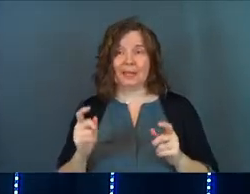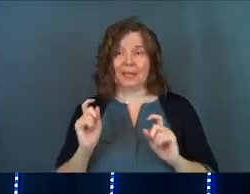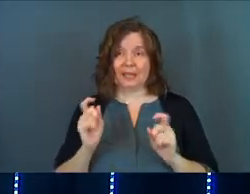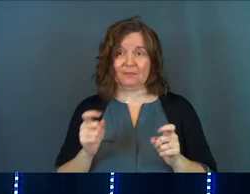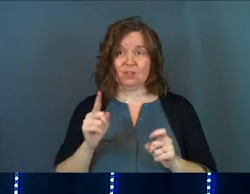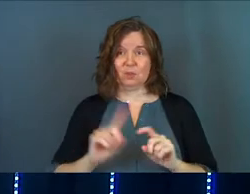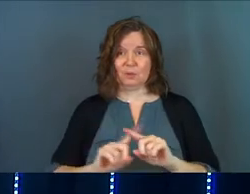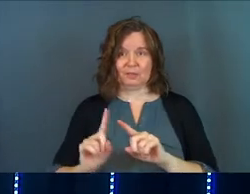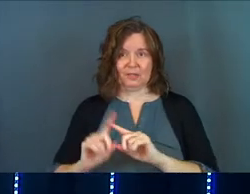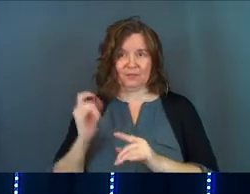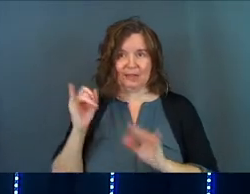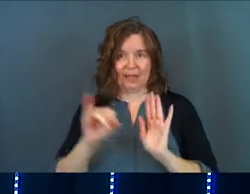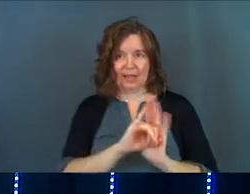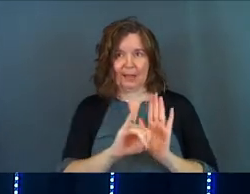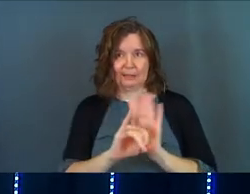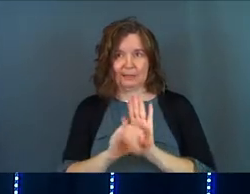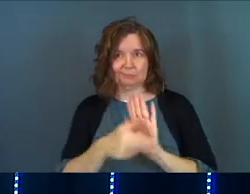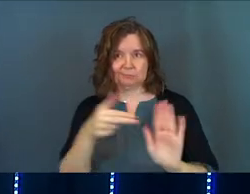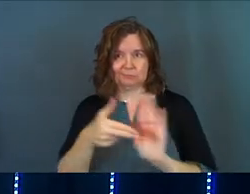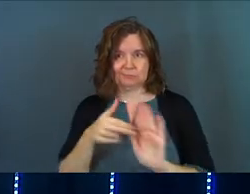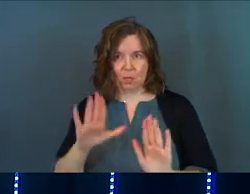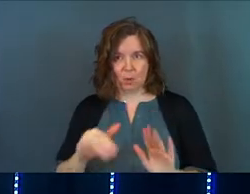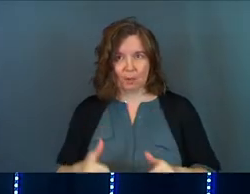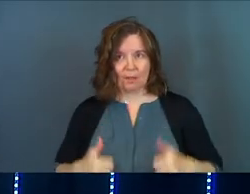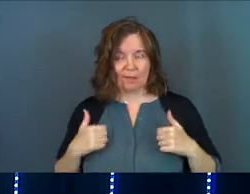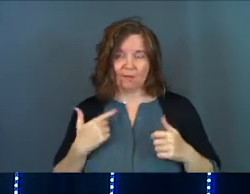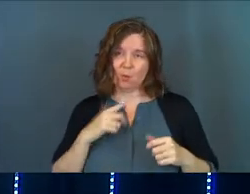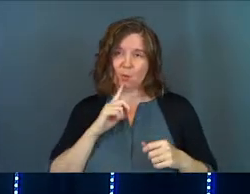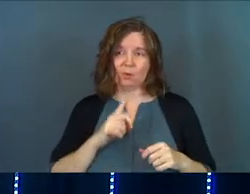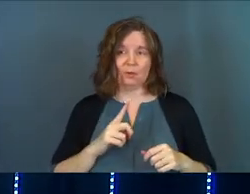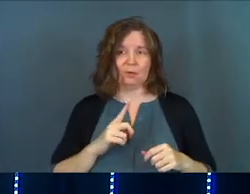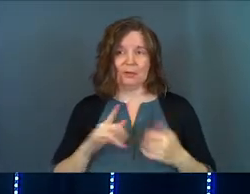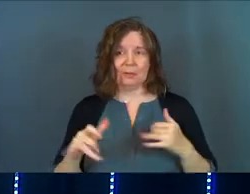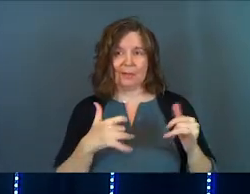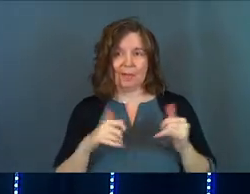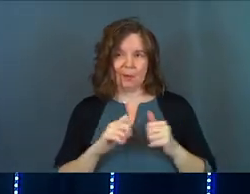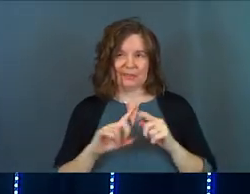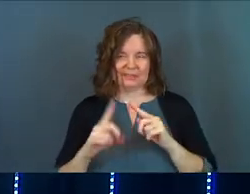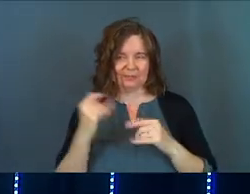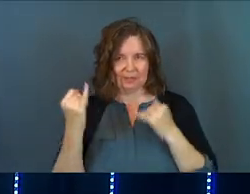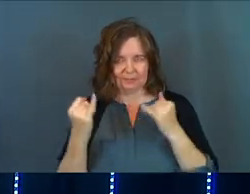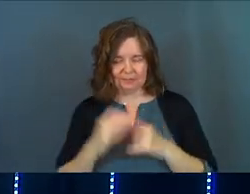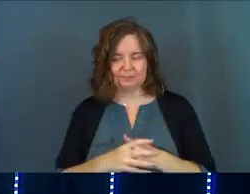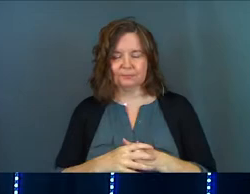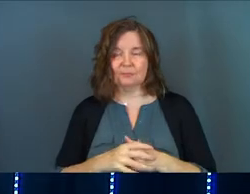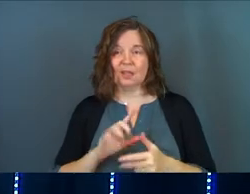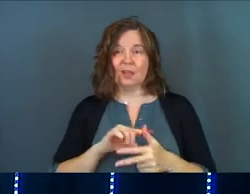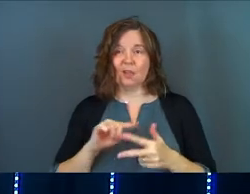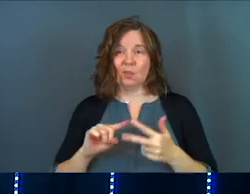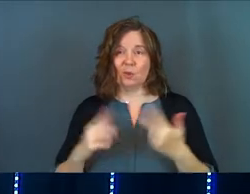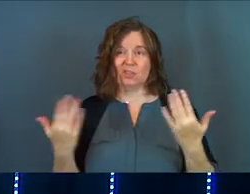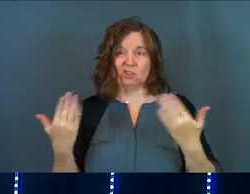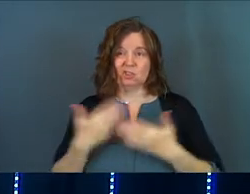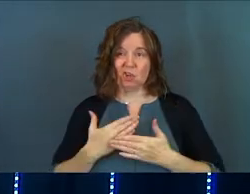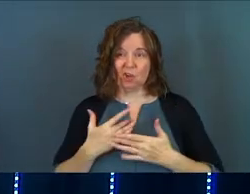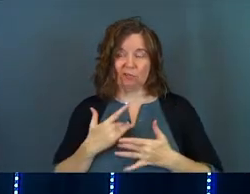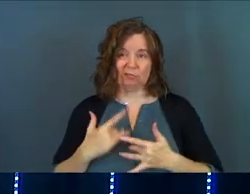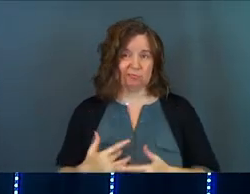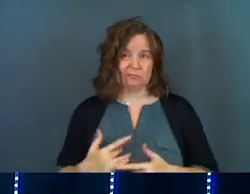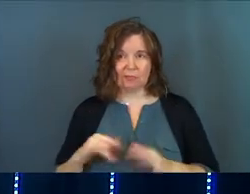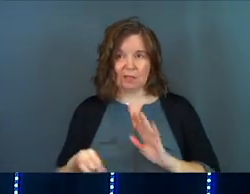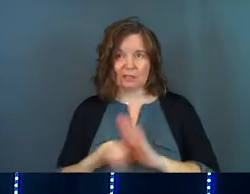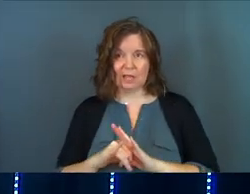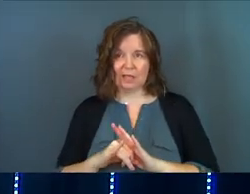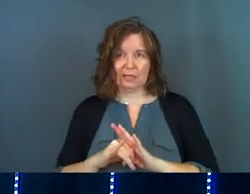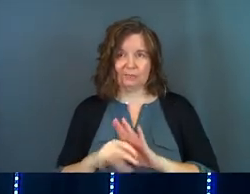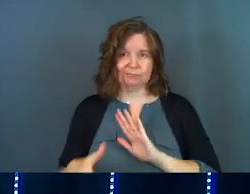given you different identities in your life, and we're just going to play around with these just a little bit. Three dark identities that have been